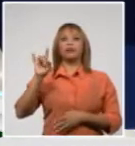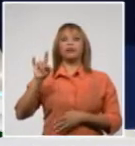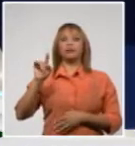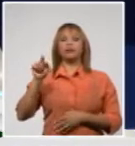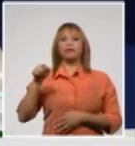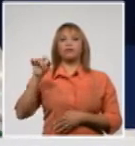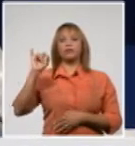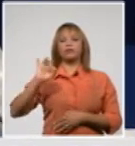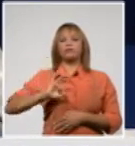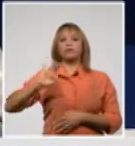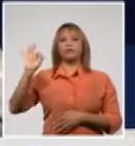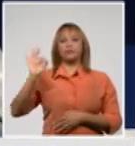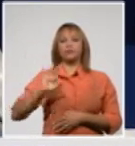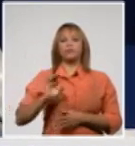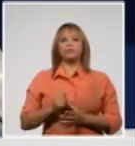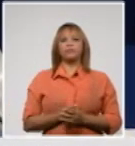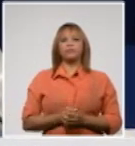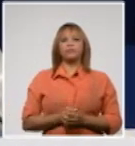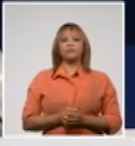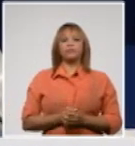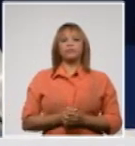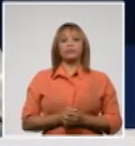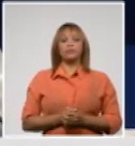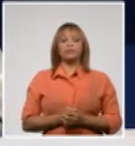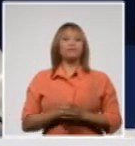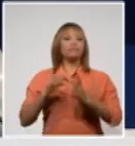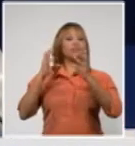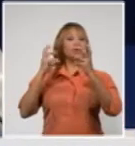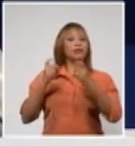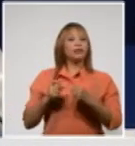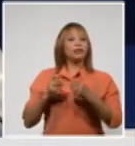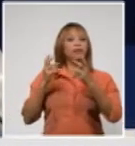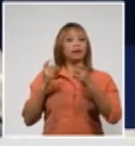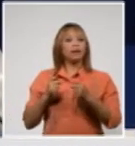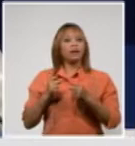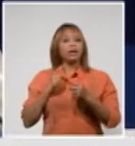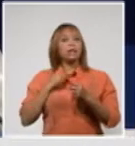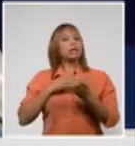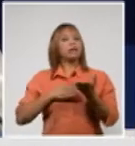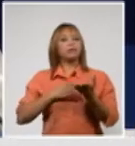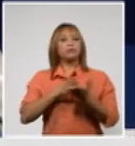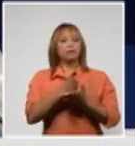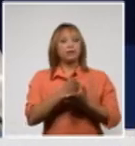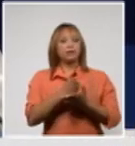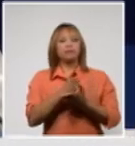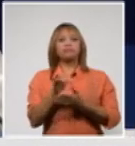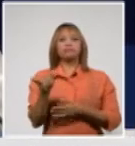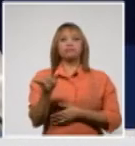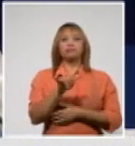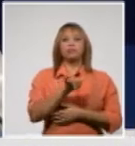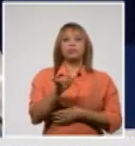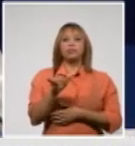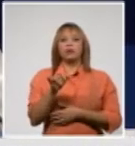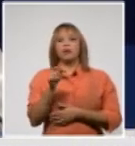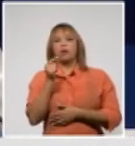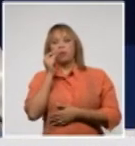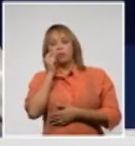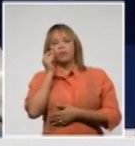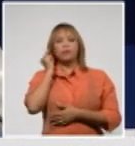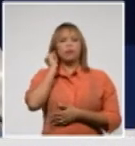all cases, while 37 are female for 2,048 people, or